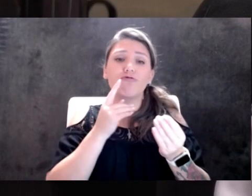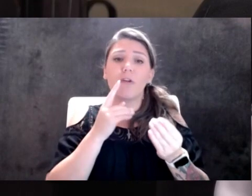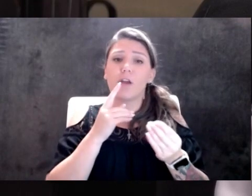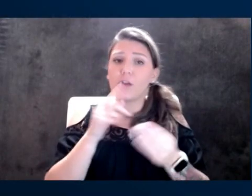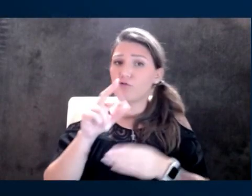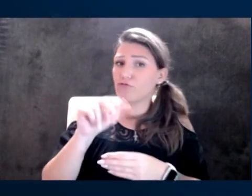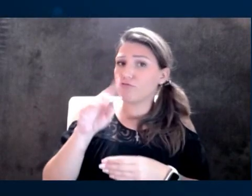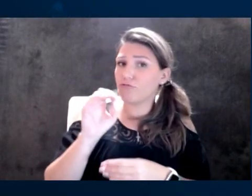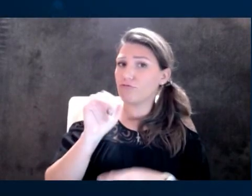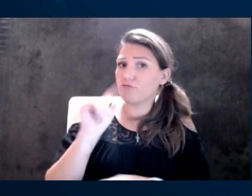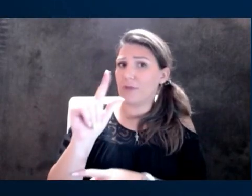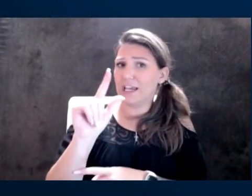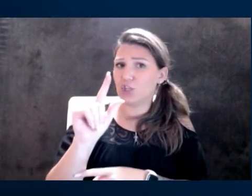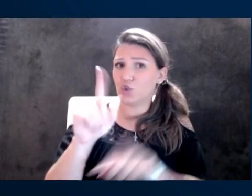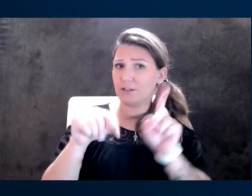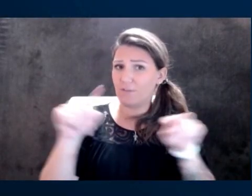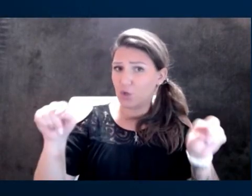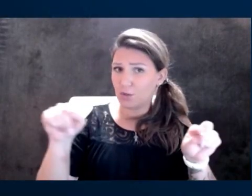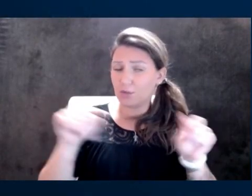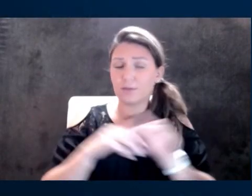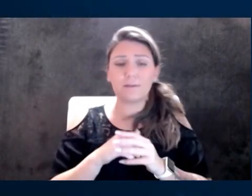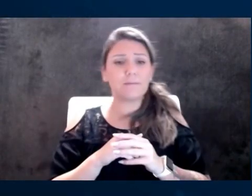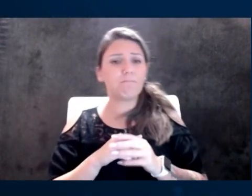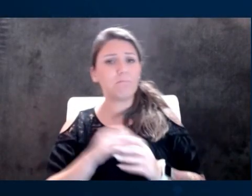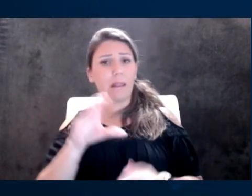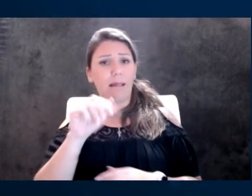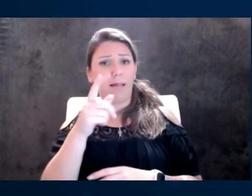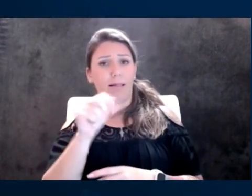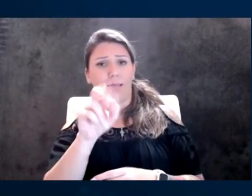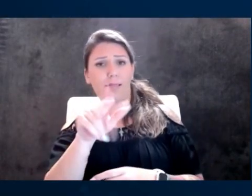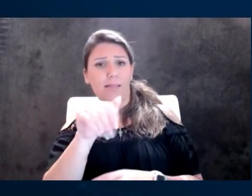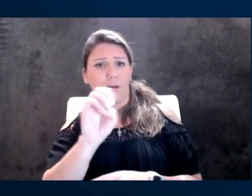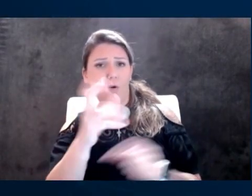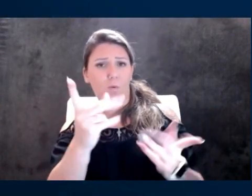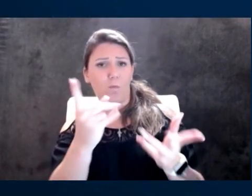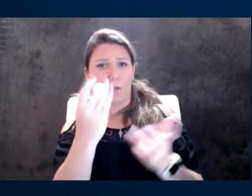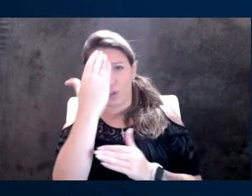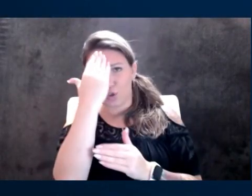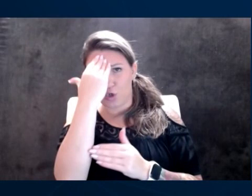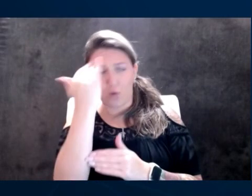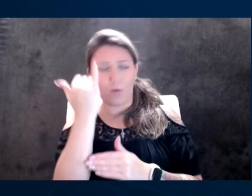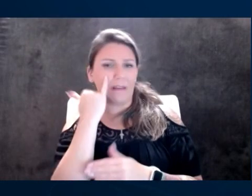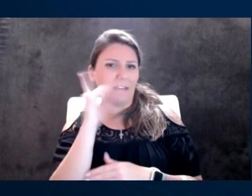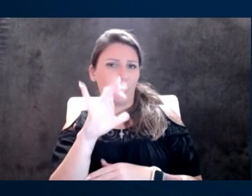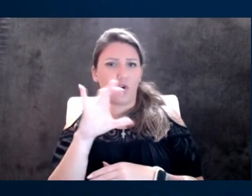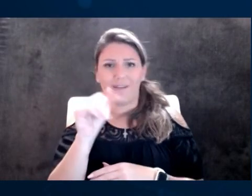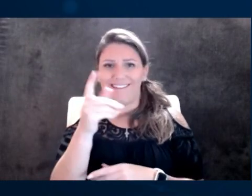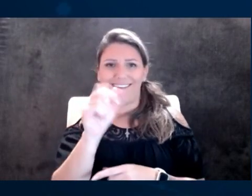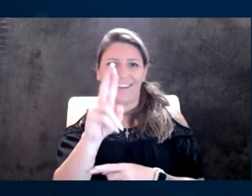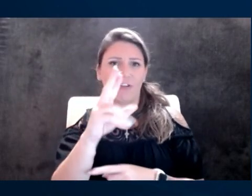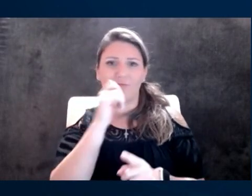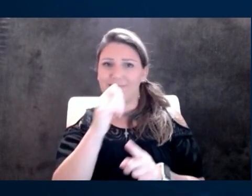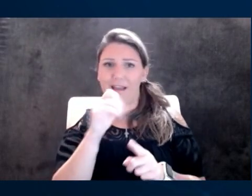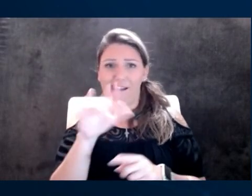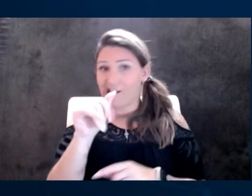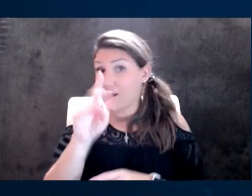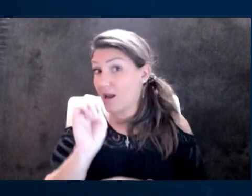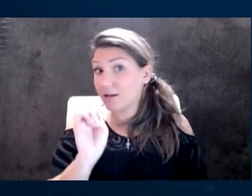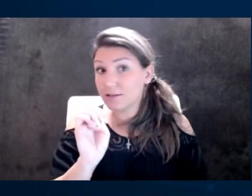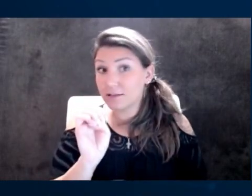trials. So Claire wants to know, can you participate in a clinical trial if your cancer is in remission? Or would there be any need